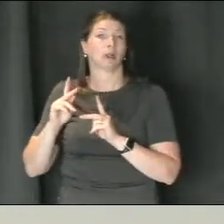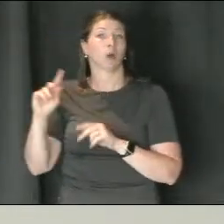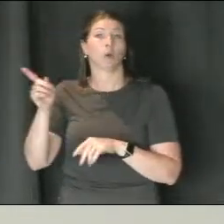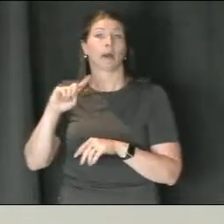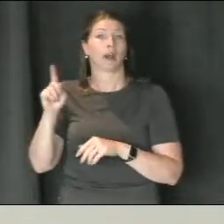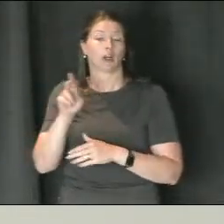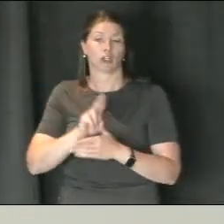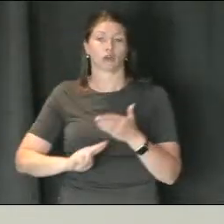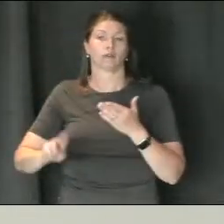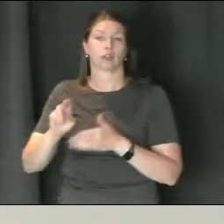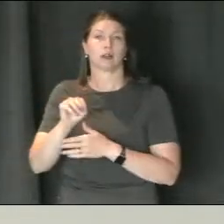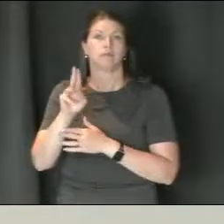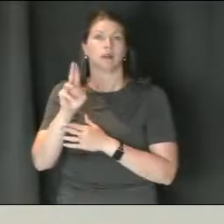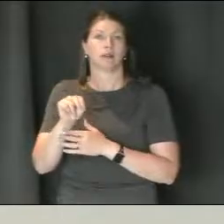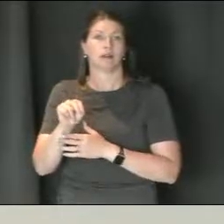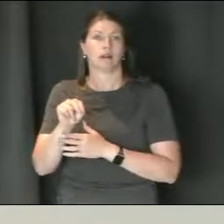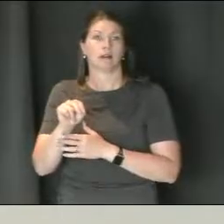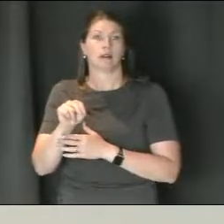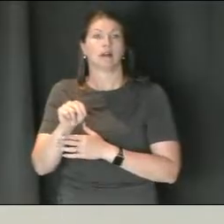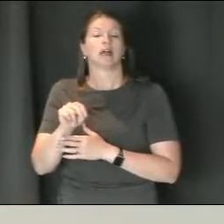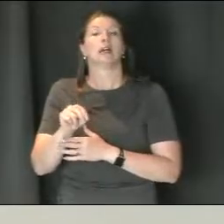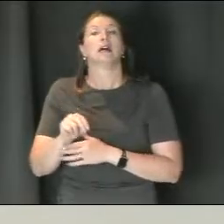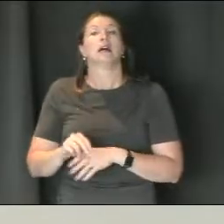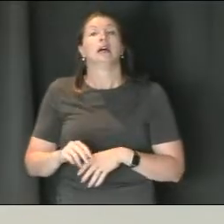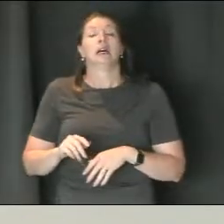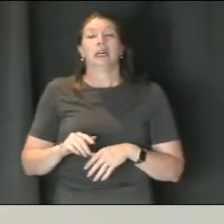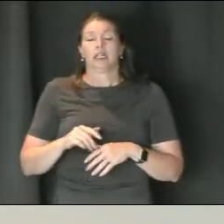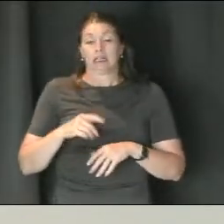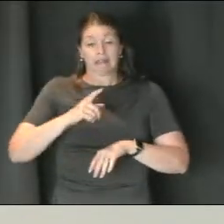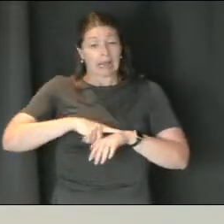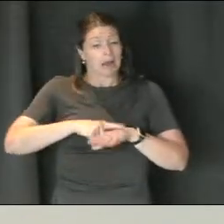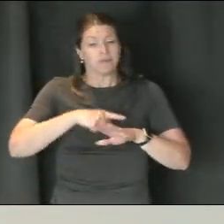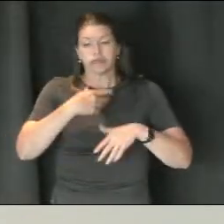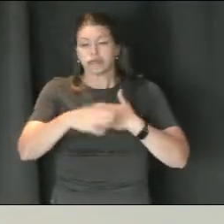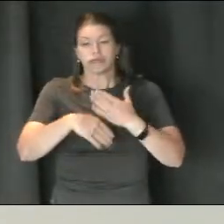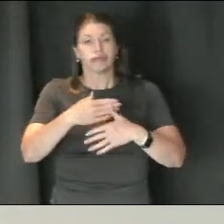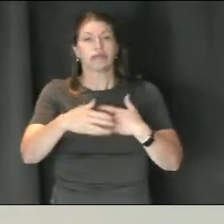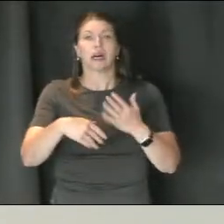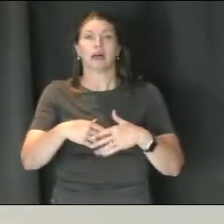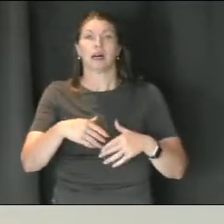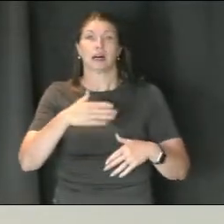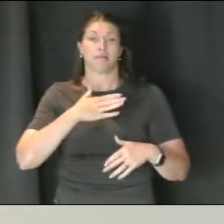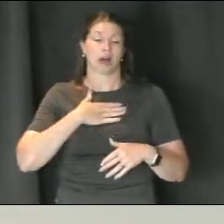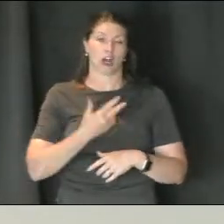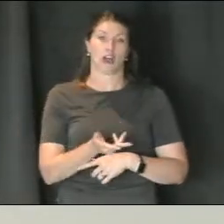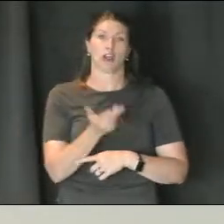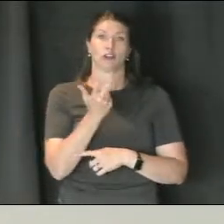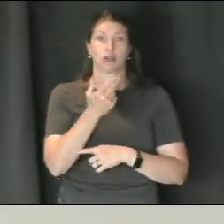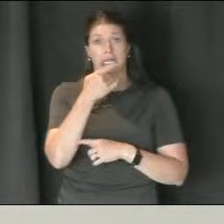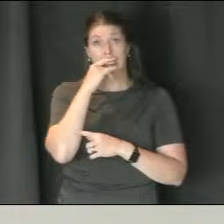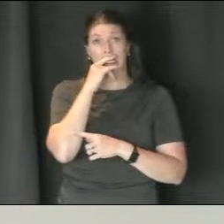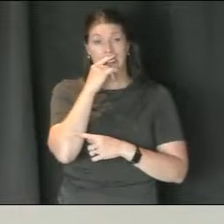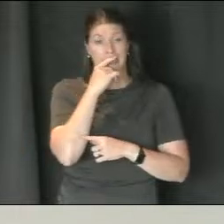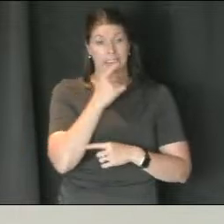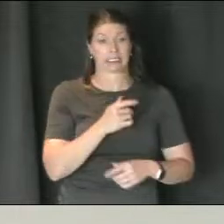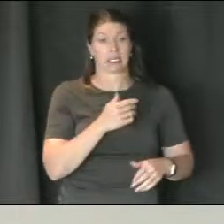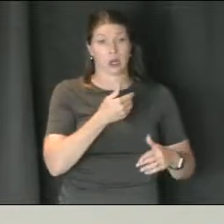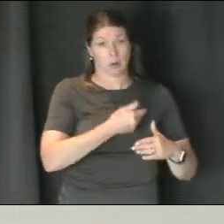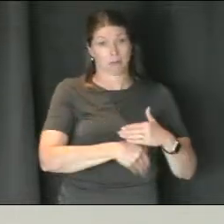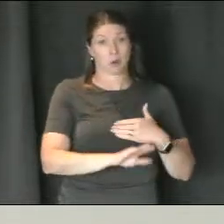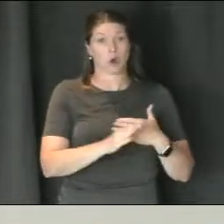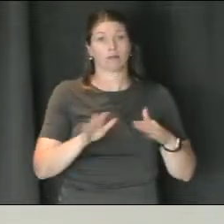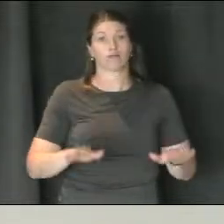eventually I raised my 3 children here in this province in Newfoundland, and I say